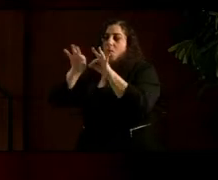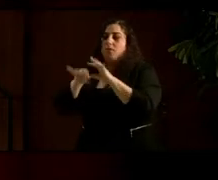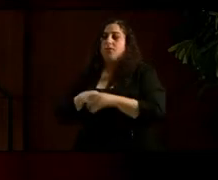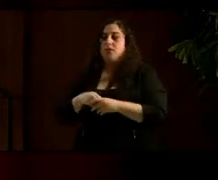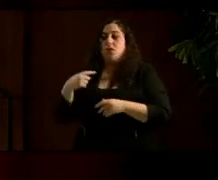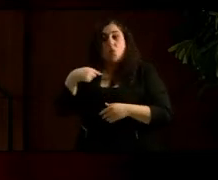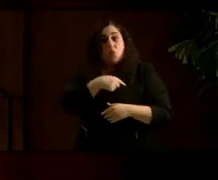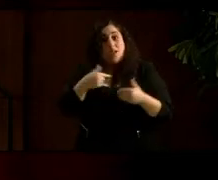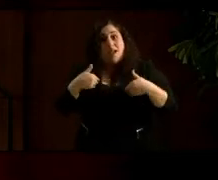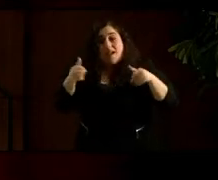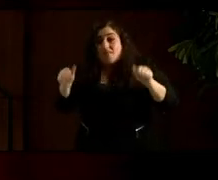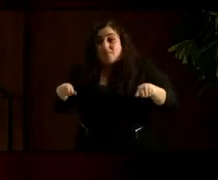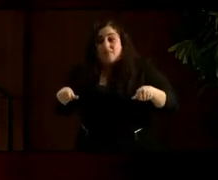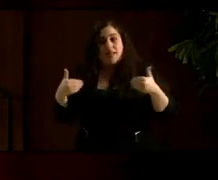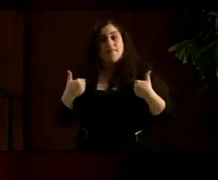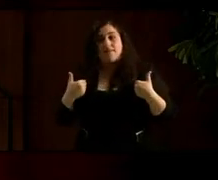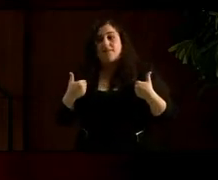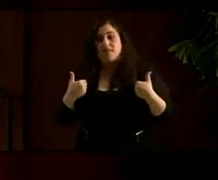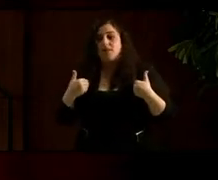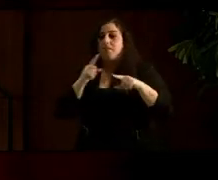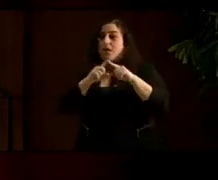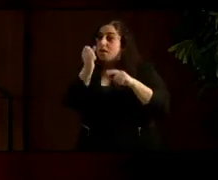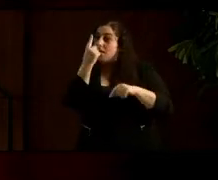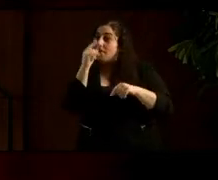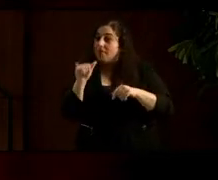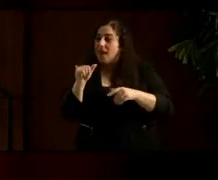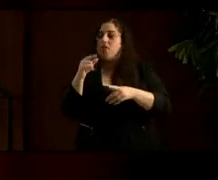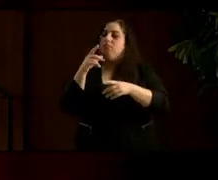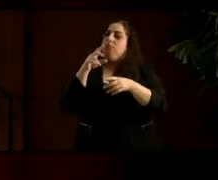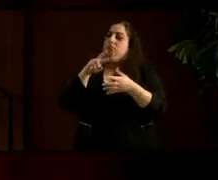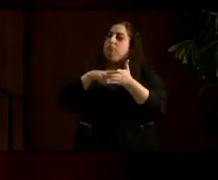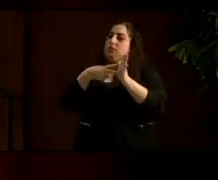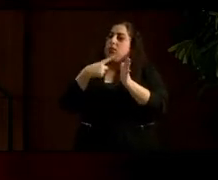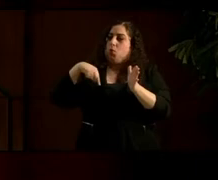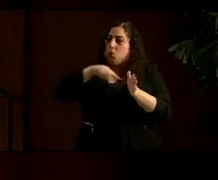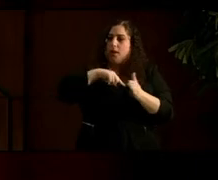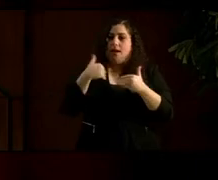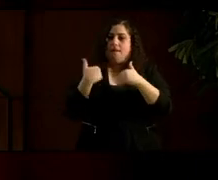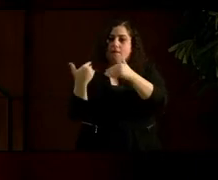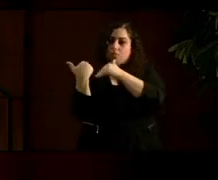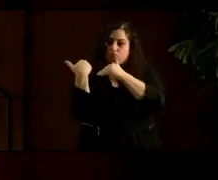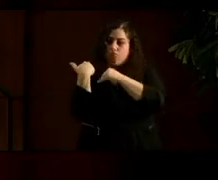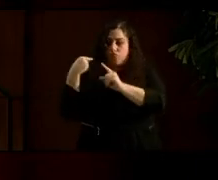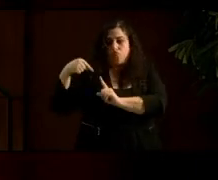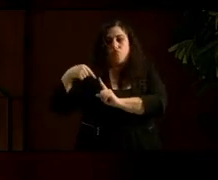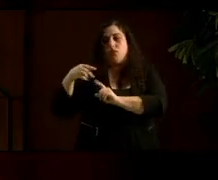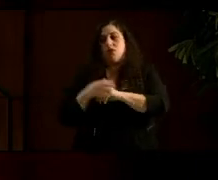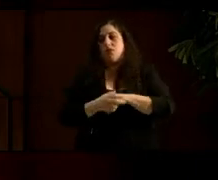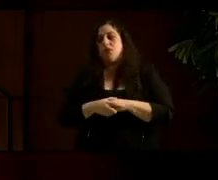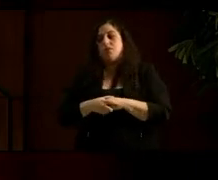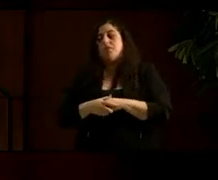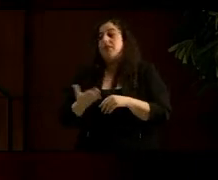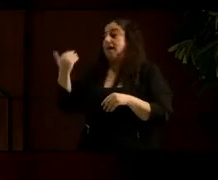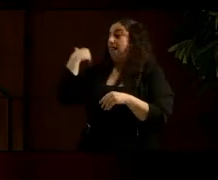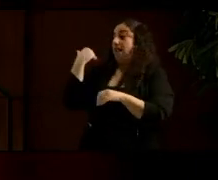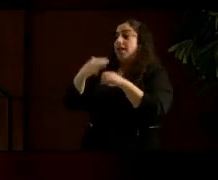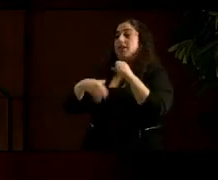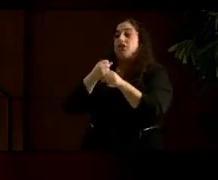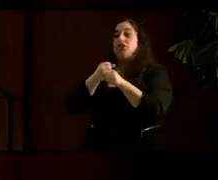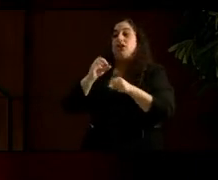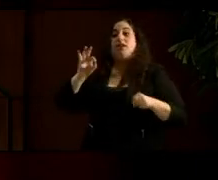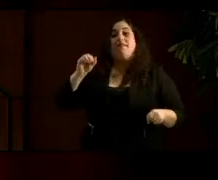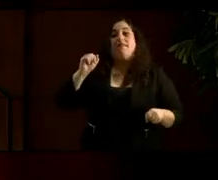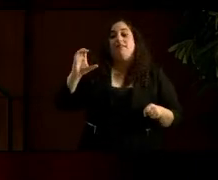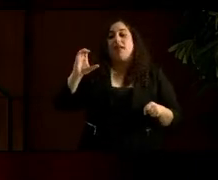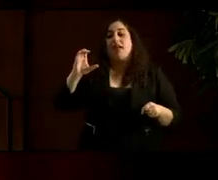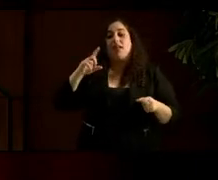the responsibility. And recently, we have started to make good on this. Just last year, our faculty introduced the first STEM